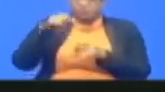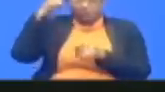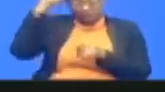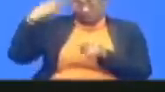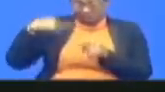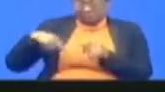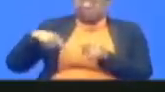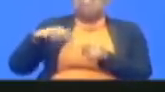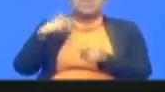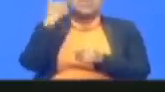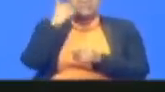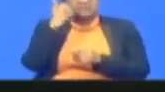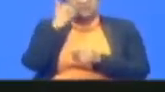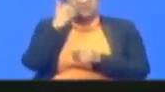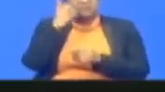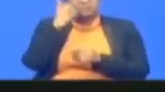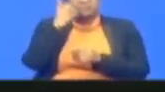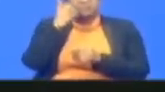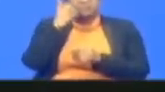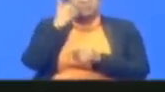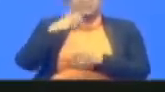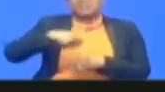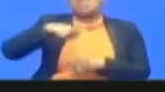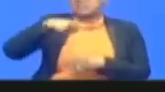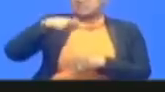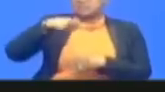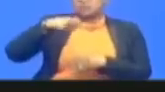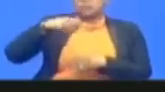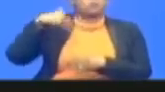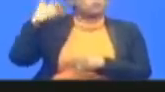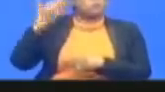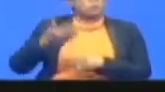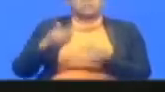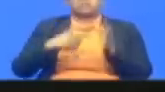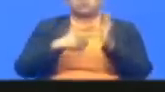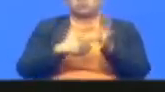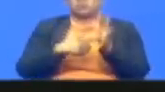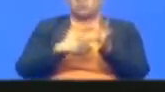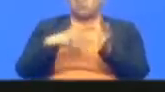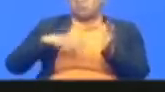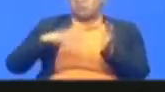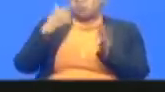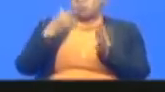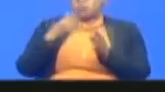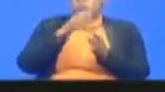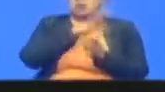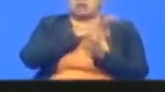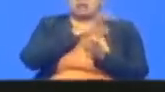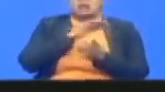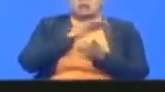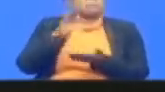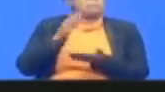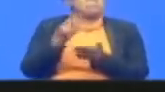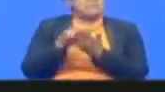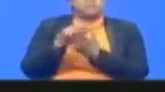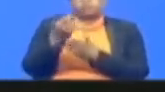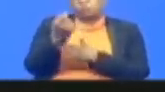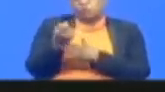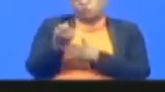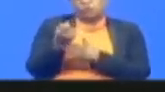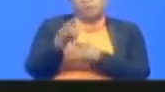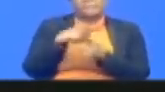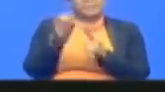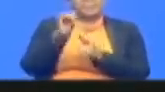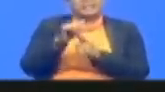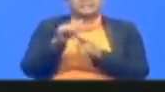The budget reading has in the past spelled steeper times for low-income earners. The struggle for the basics is so strong